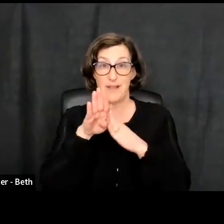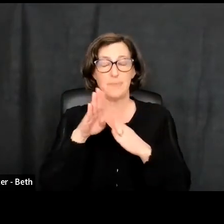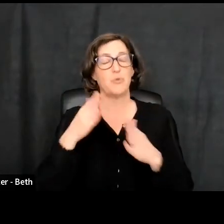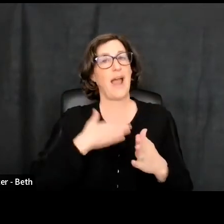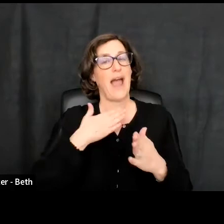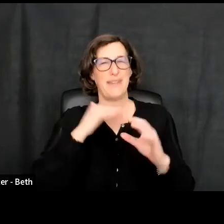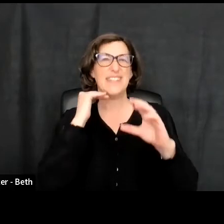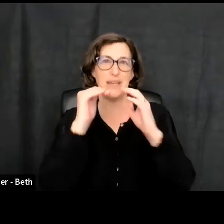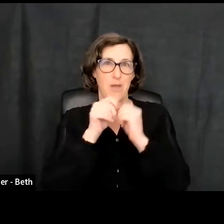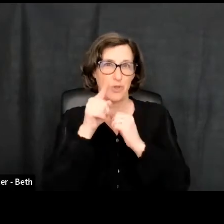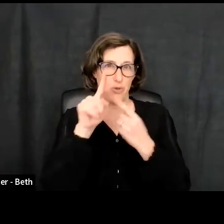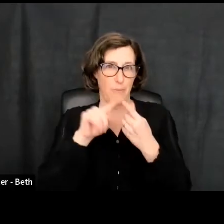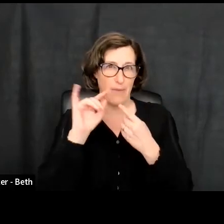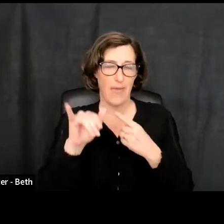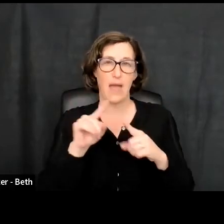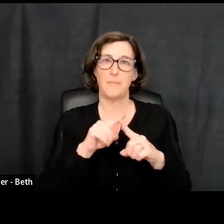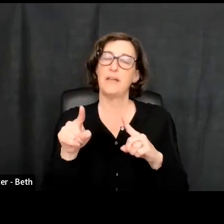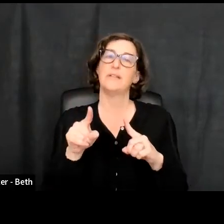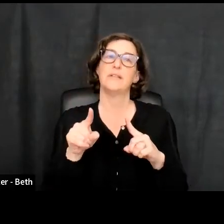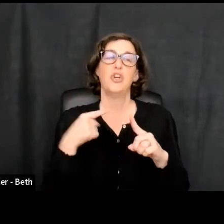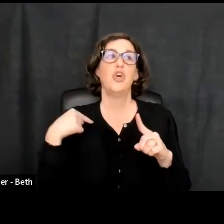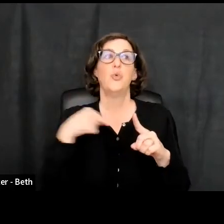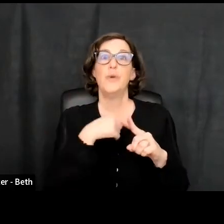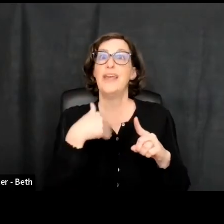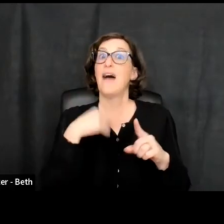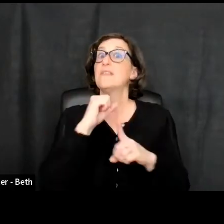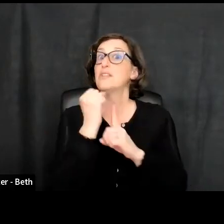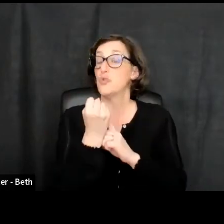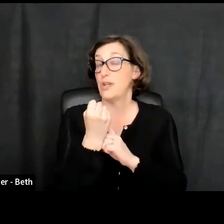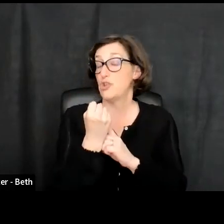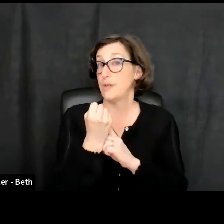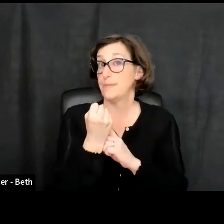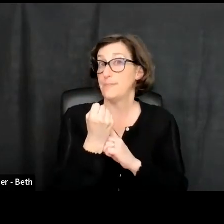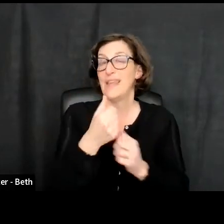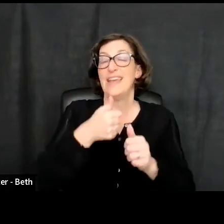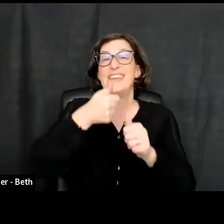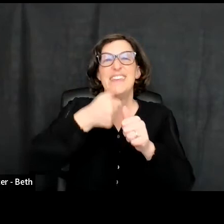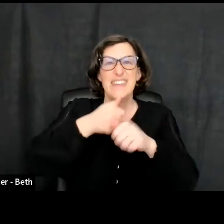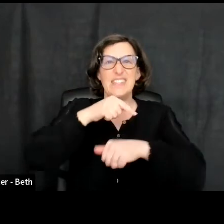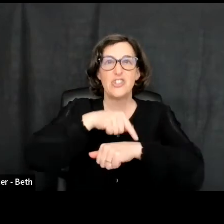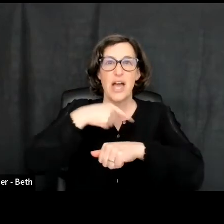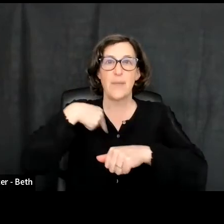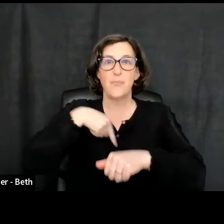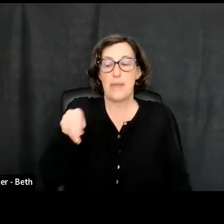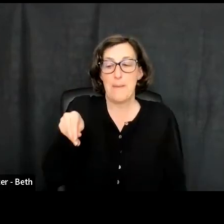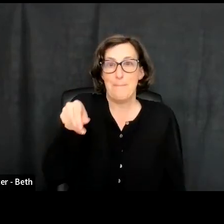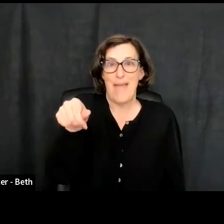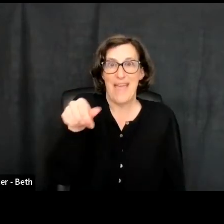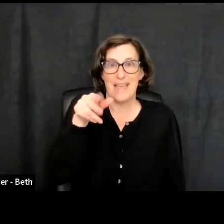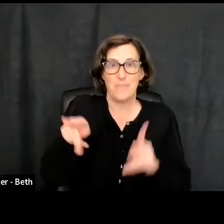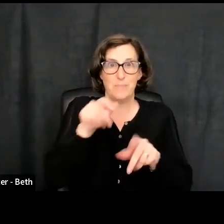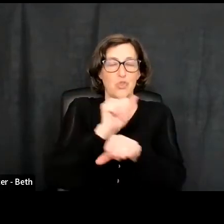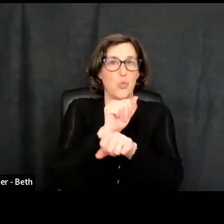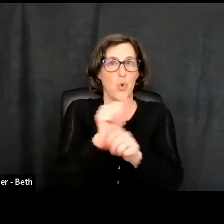it. But essentially we have a situation where every time we pay people to work with